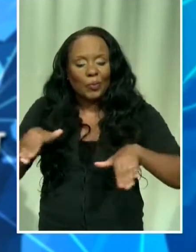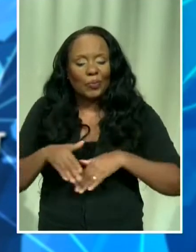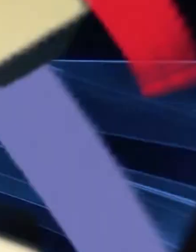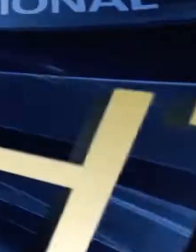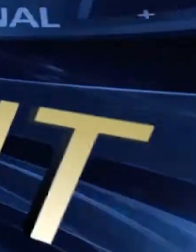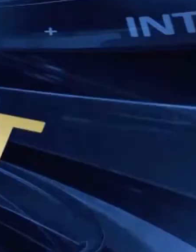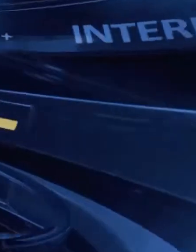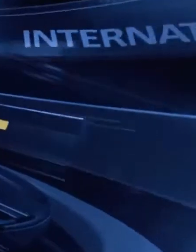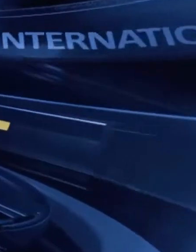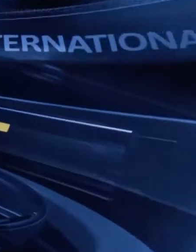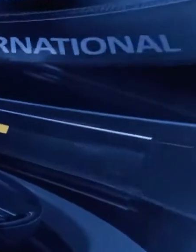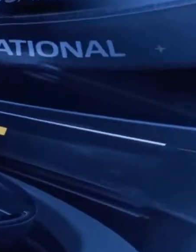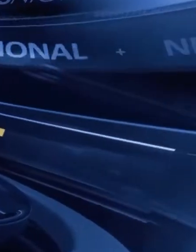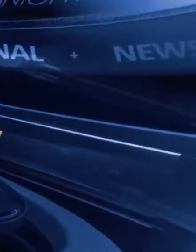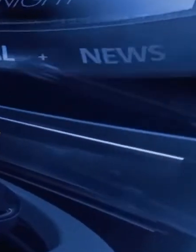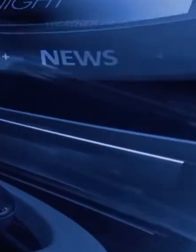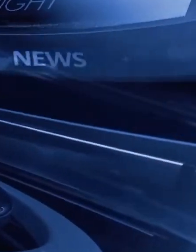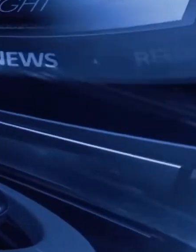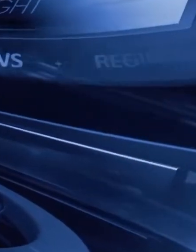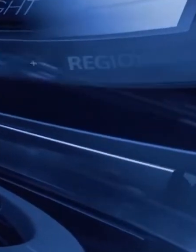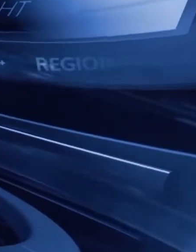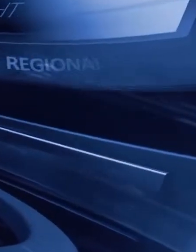us.